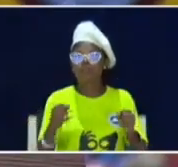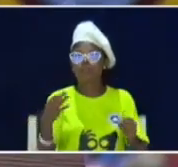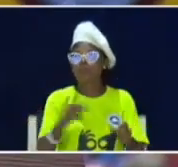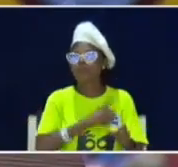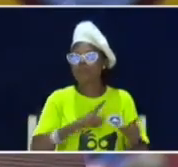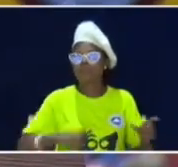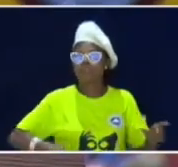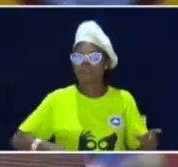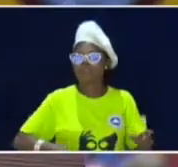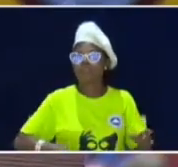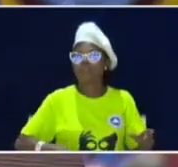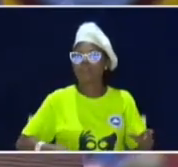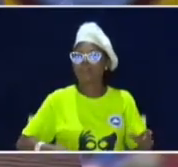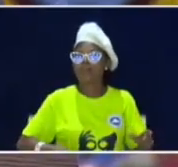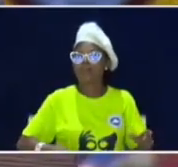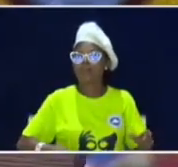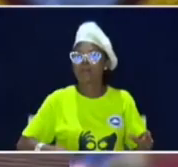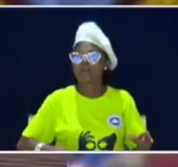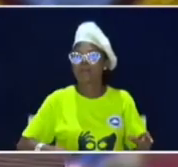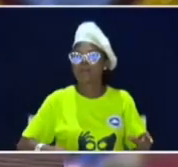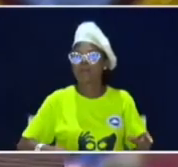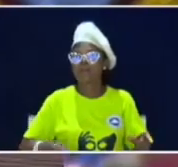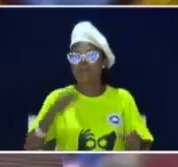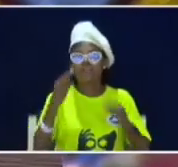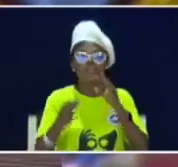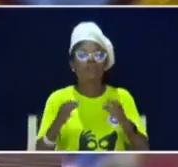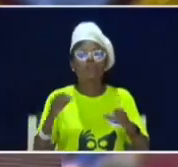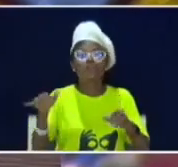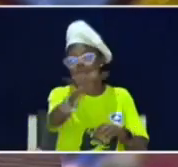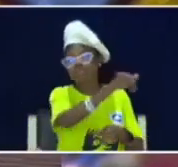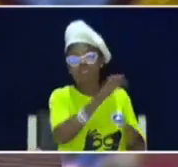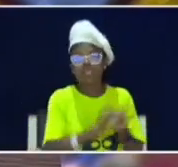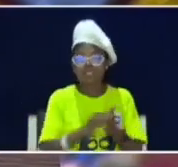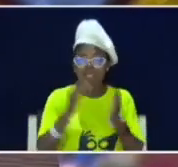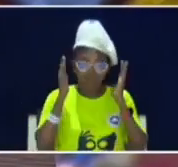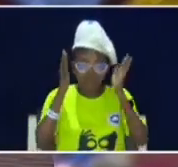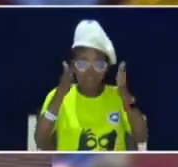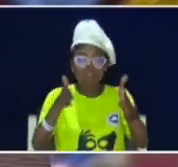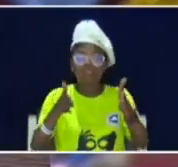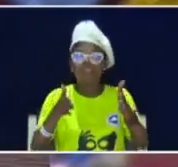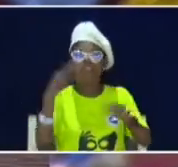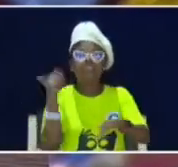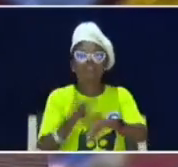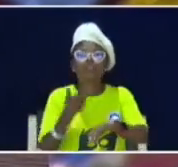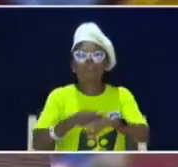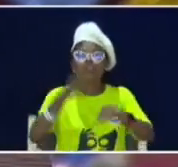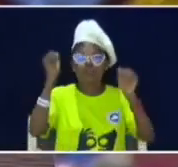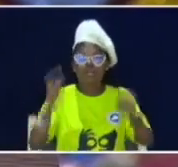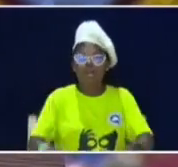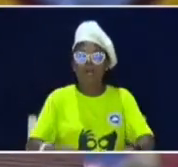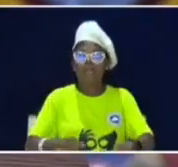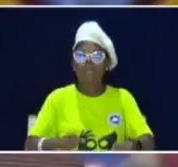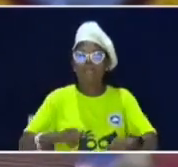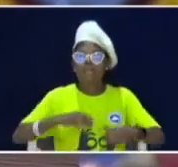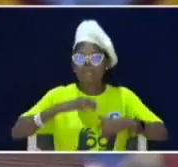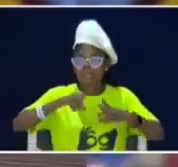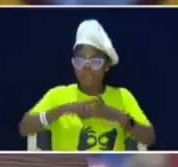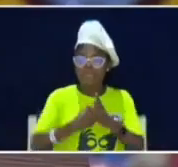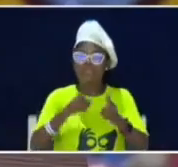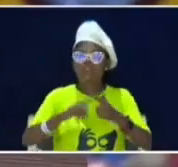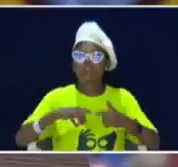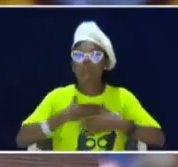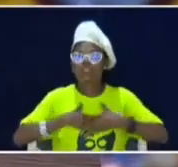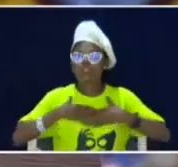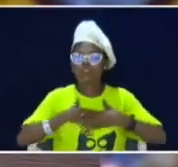If others are facing difficulty, you can begin to enjoy double ease.